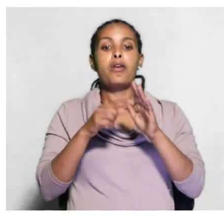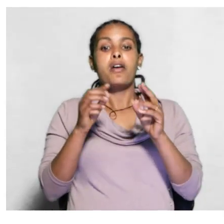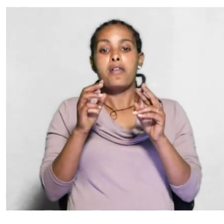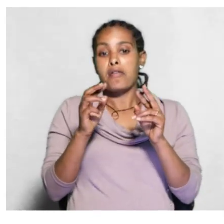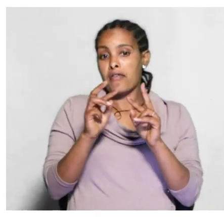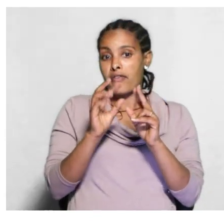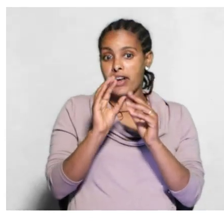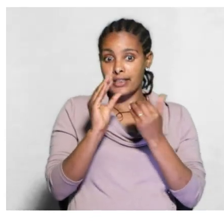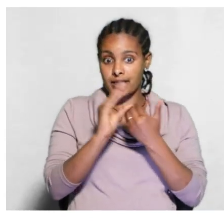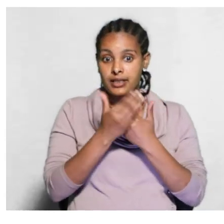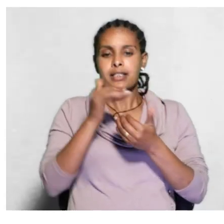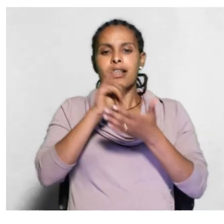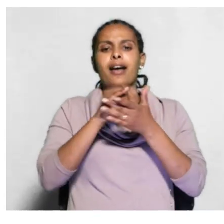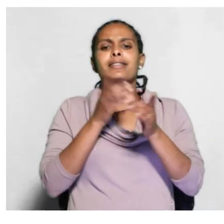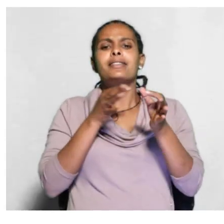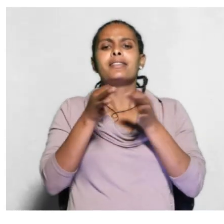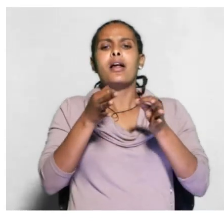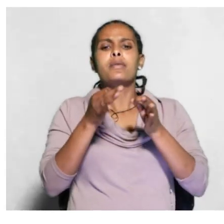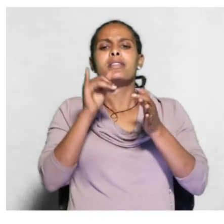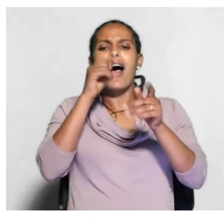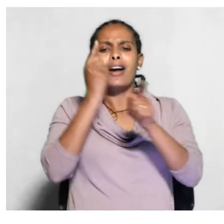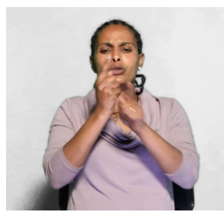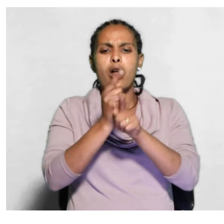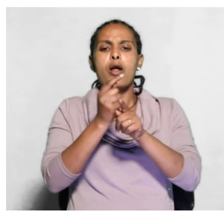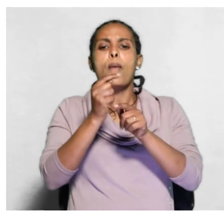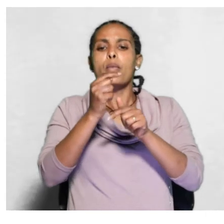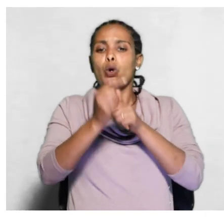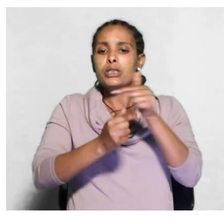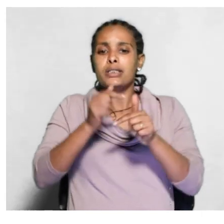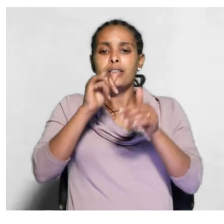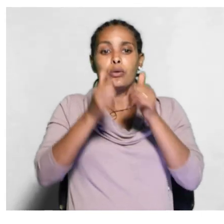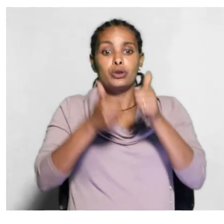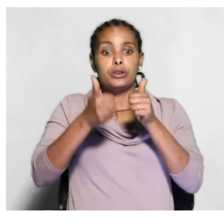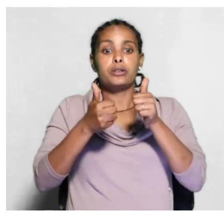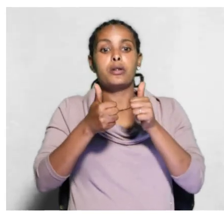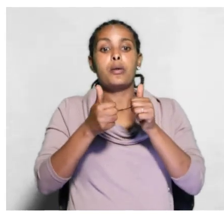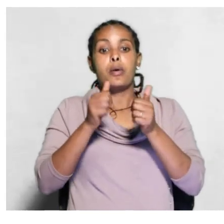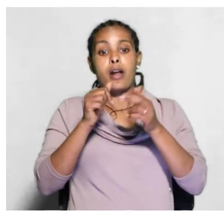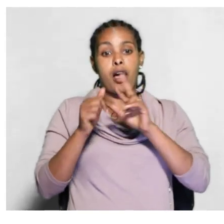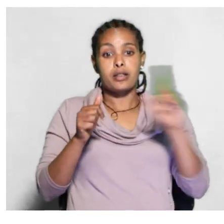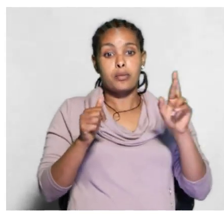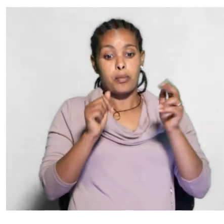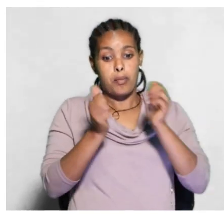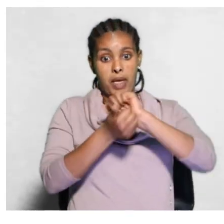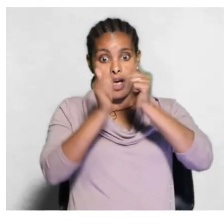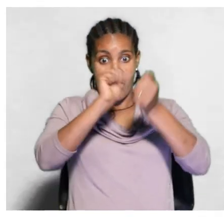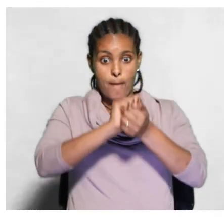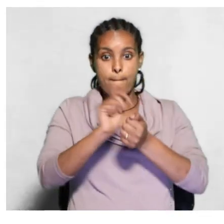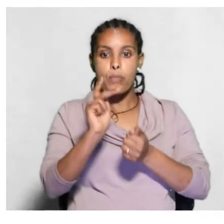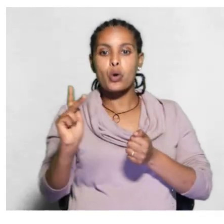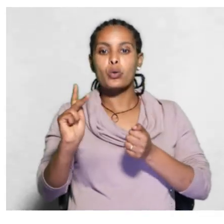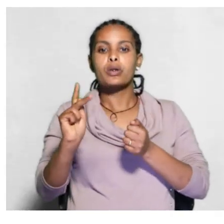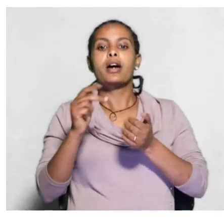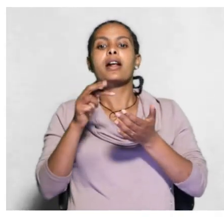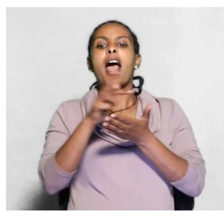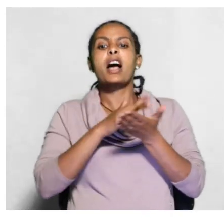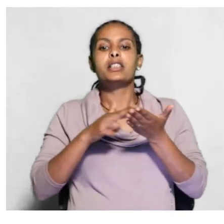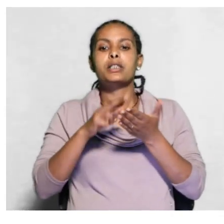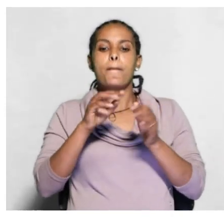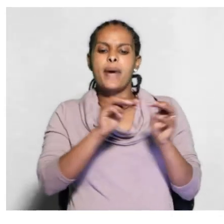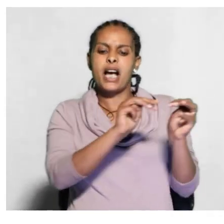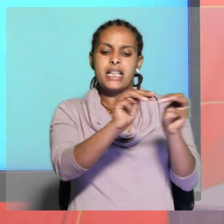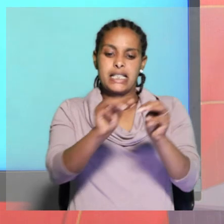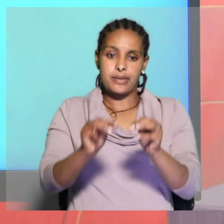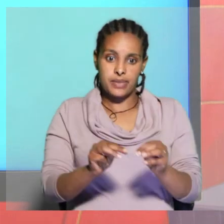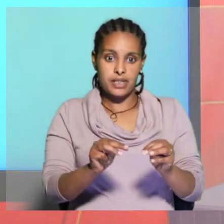that describe the actual process by which reactants become product is called a reaction